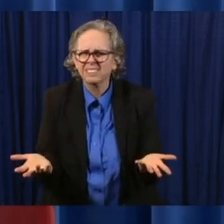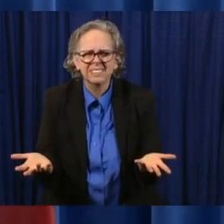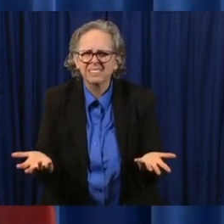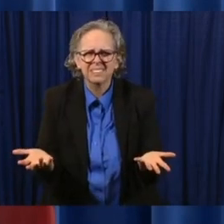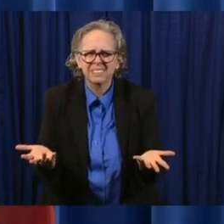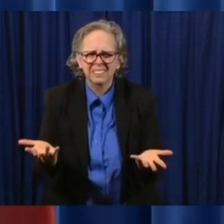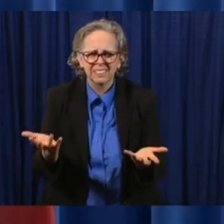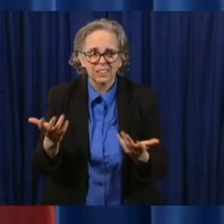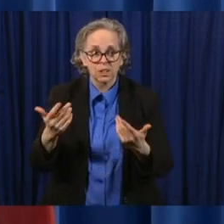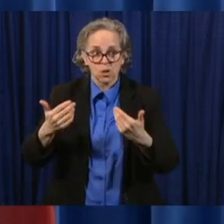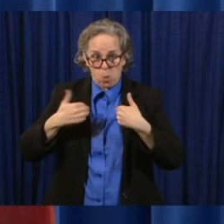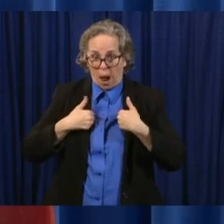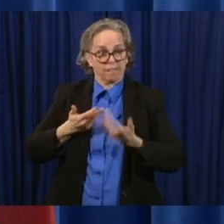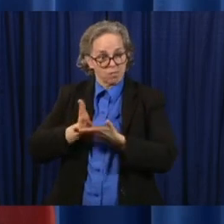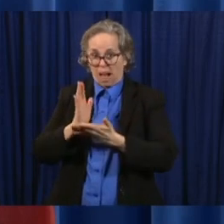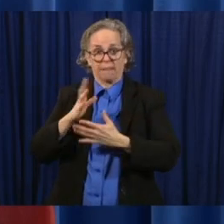protest.